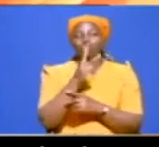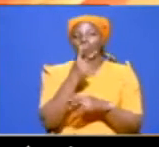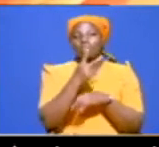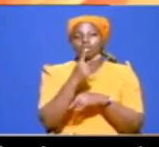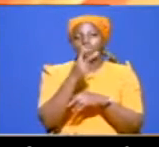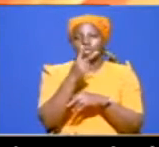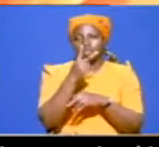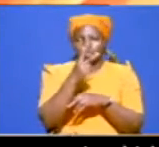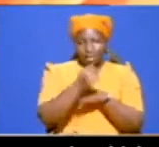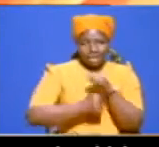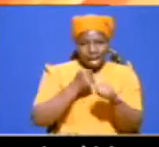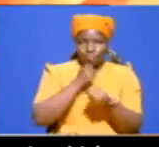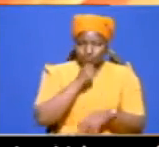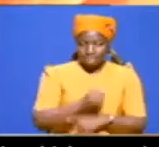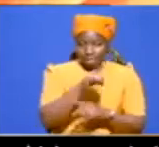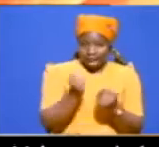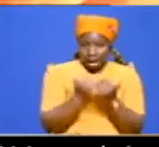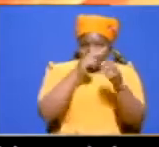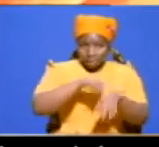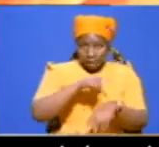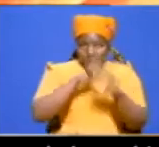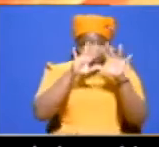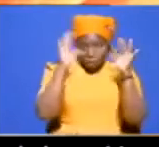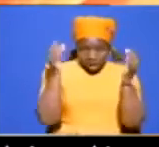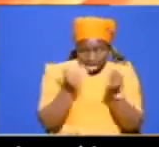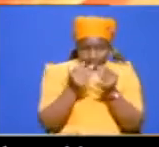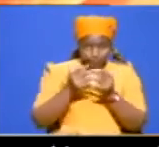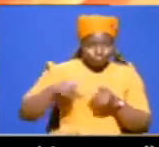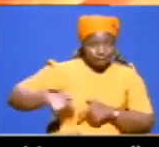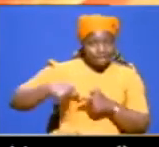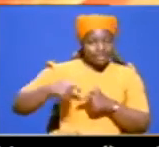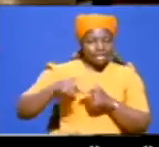of the World Breastfeeding Week that starts coming Sunday.